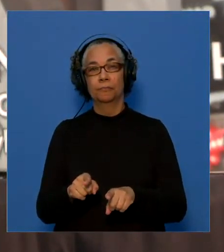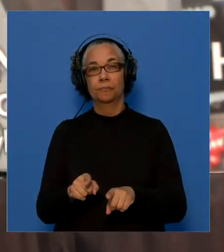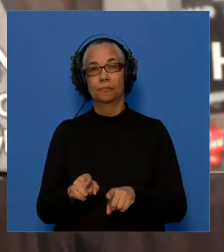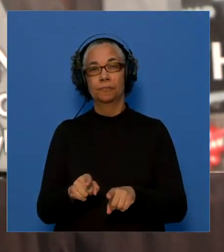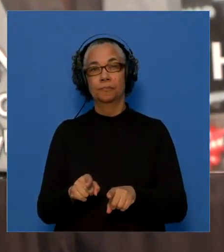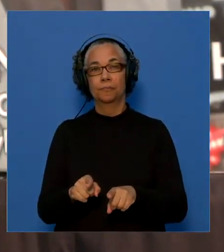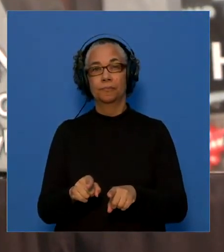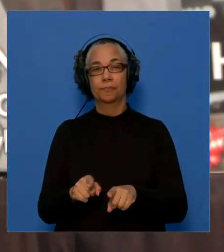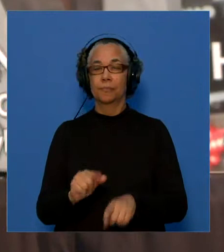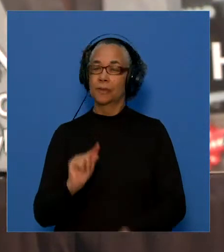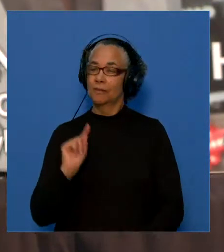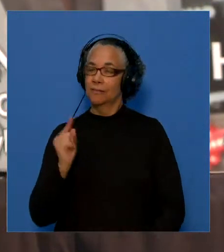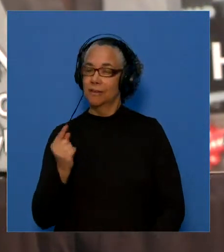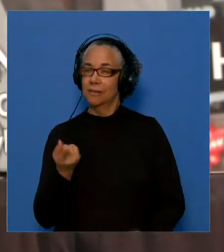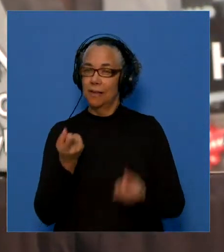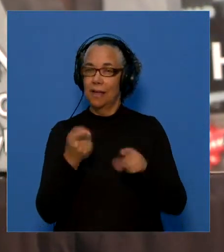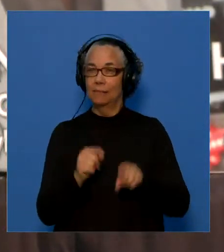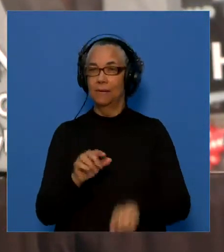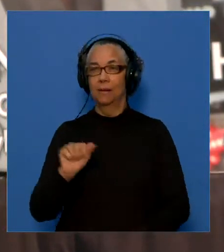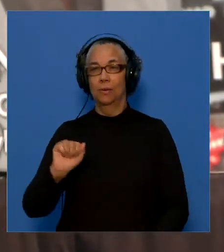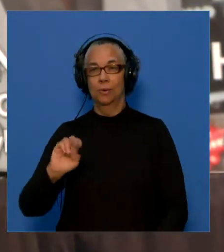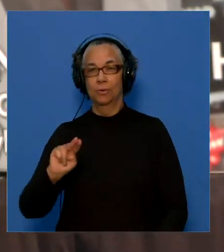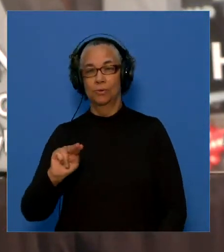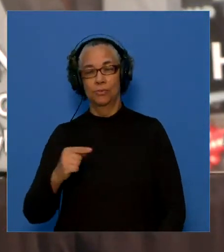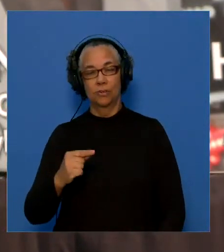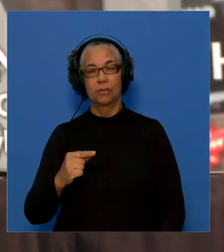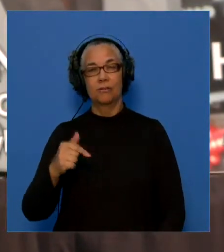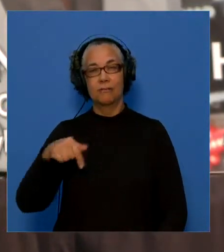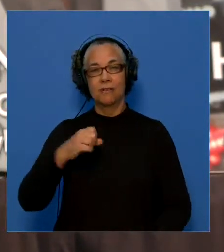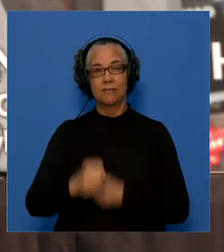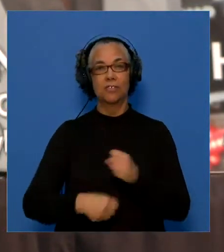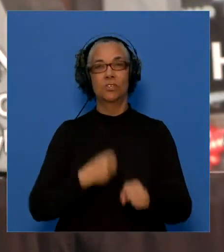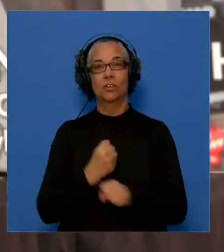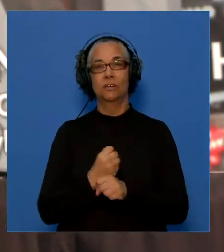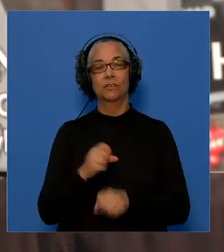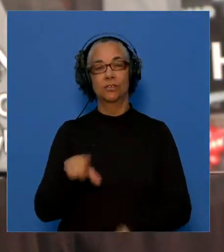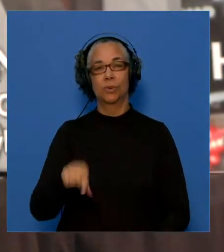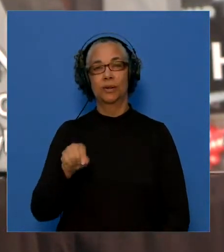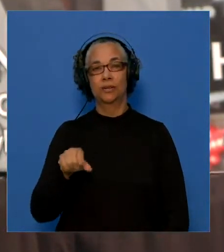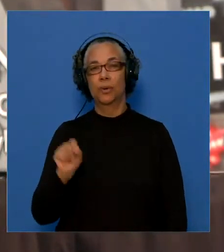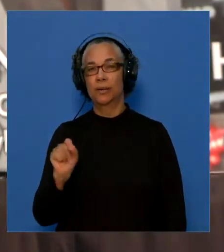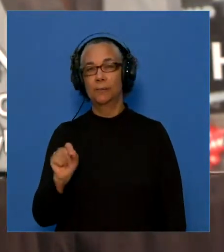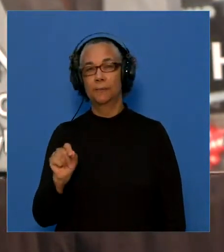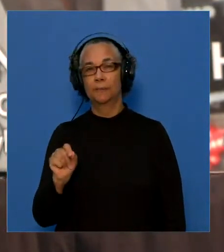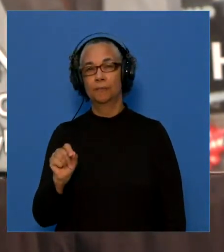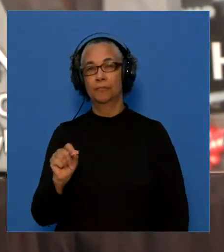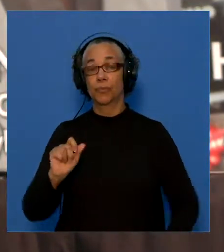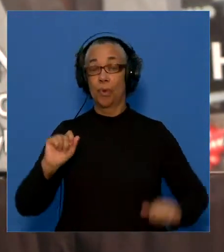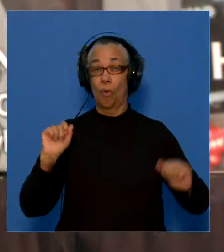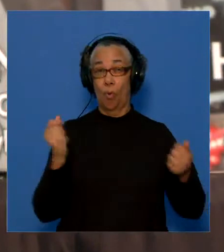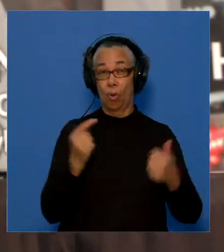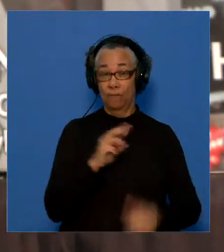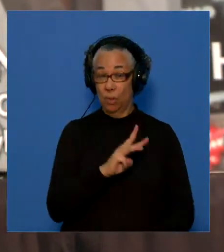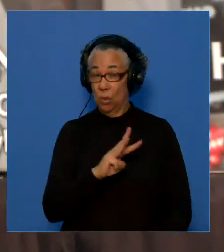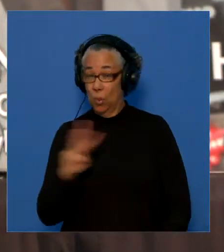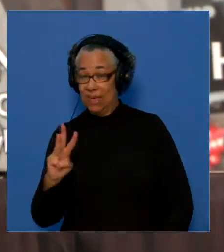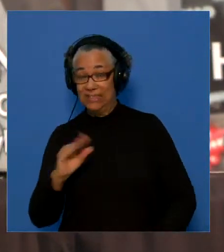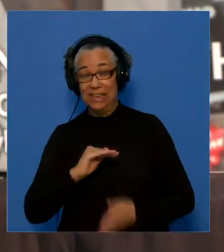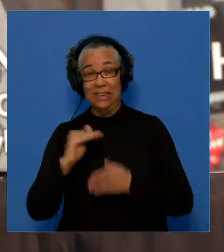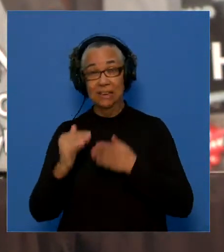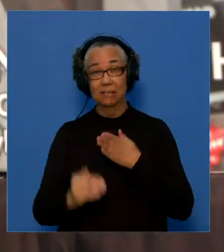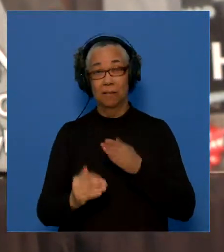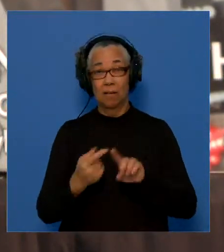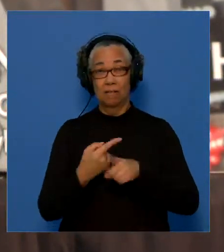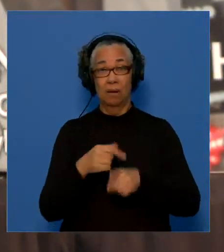happened in August of this year, 2020, that virtually all of the West End,